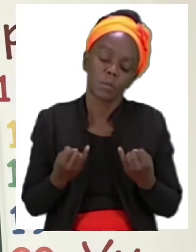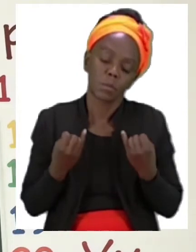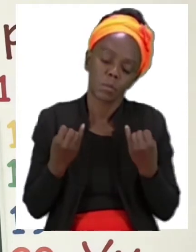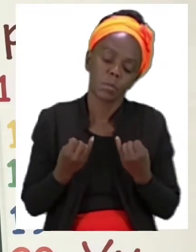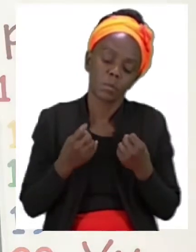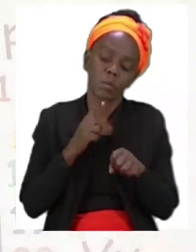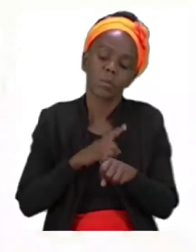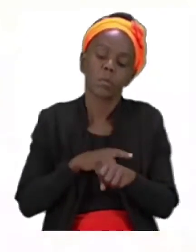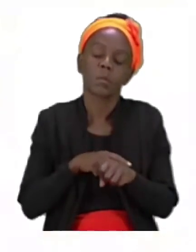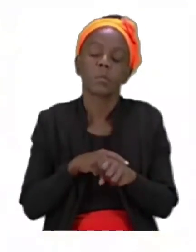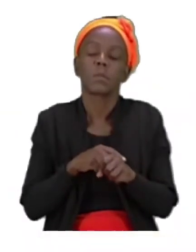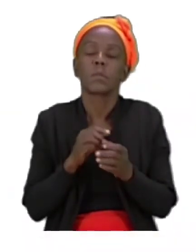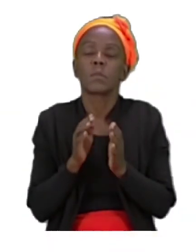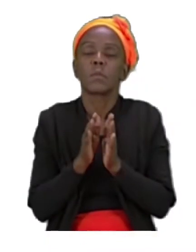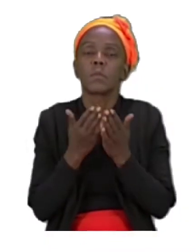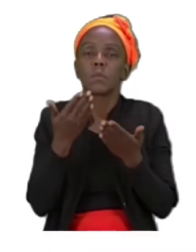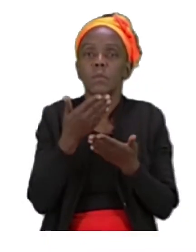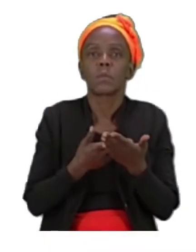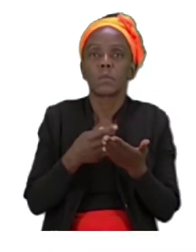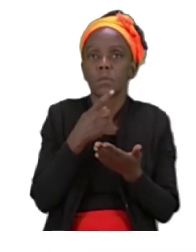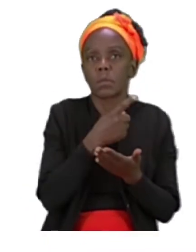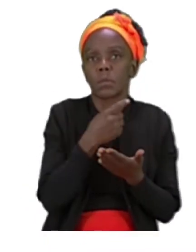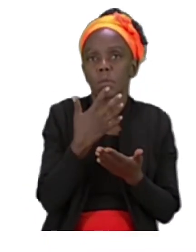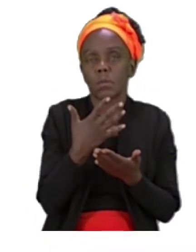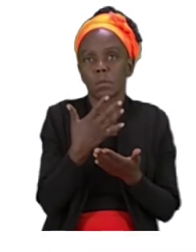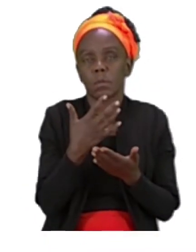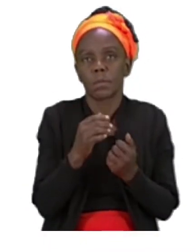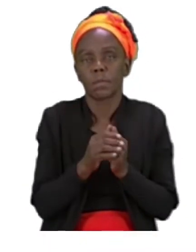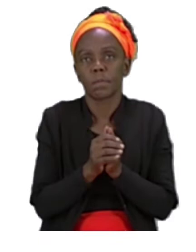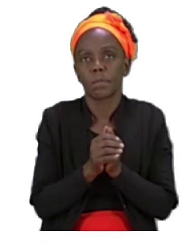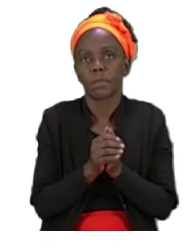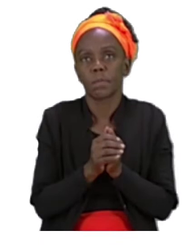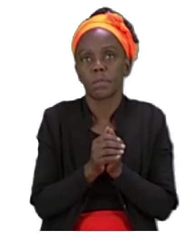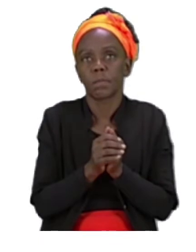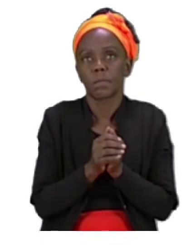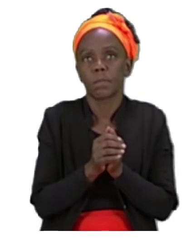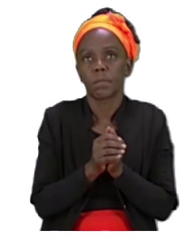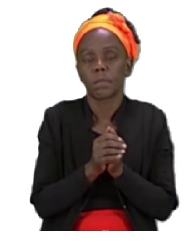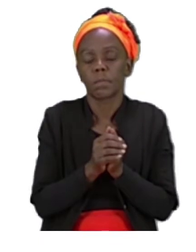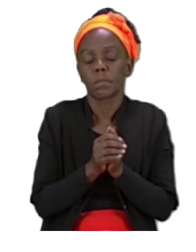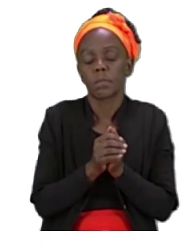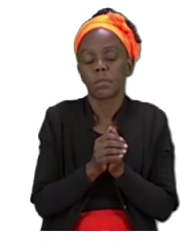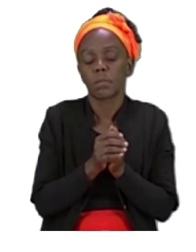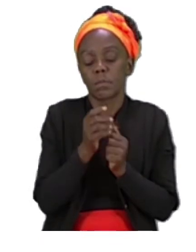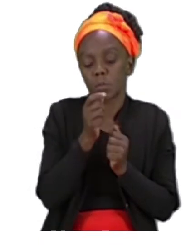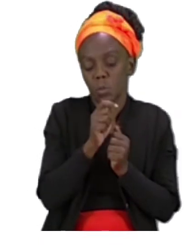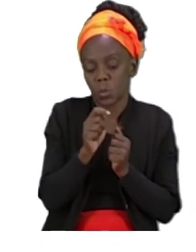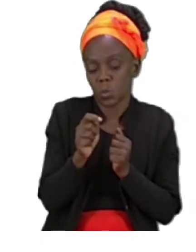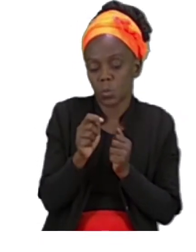page 15. On page 15, we are going to be doing creative